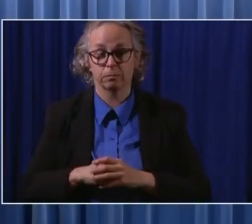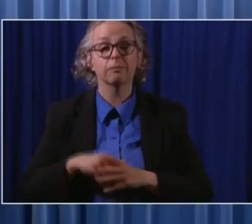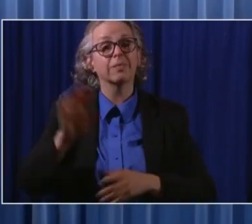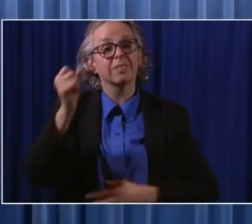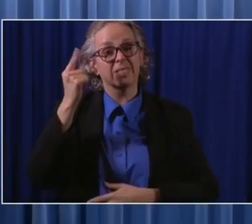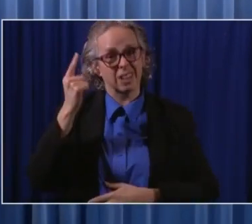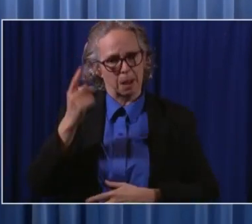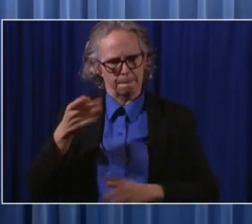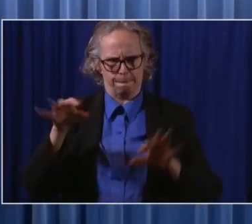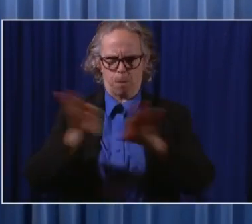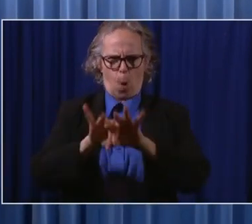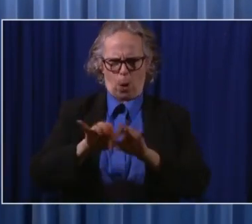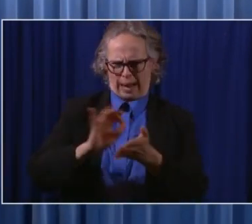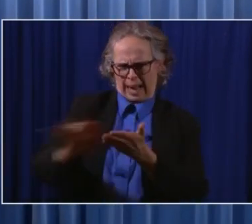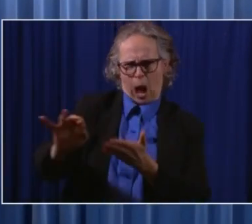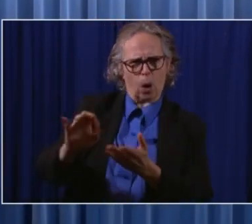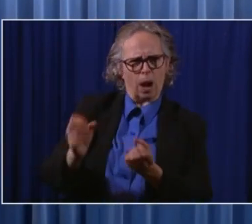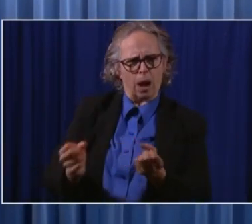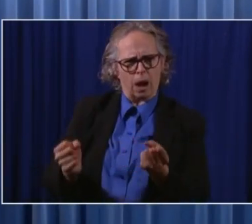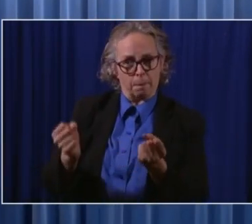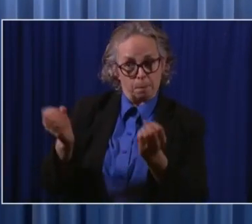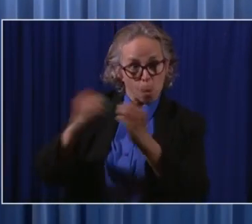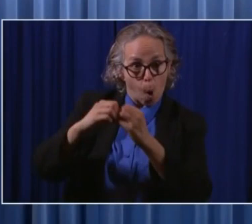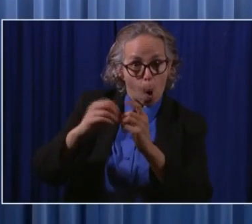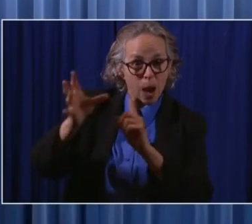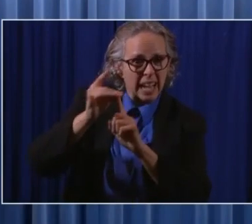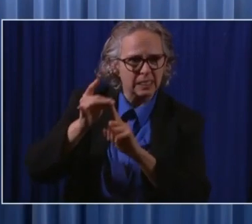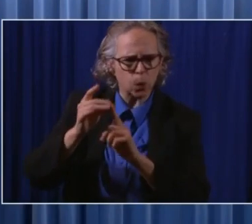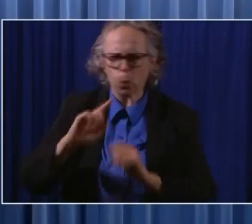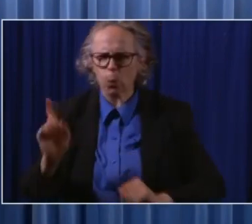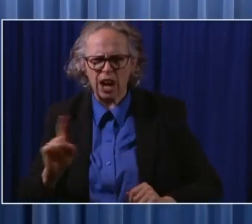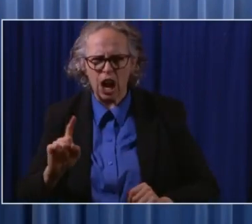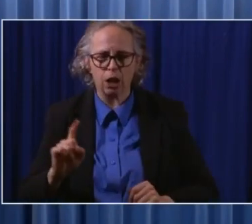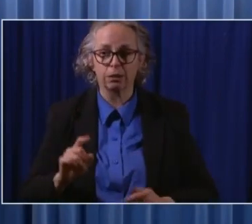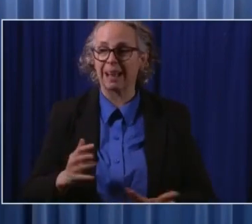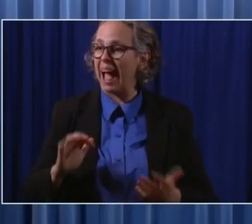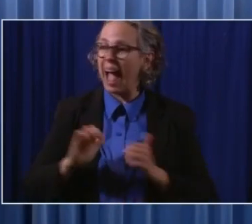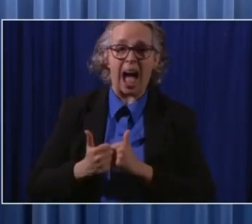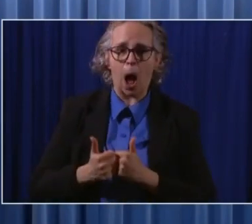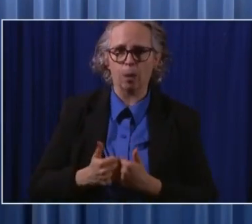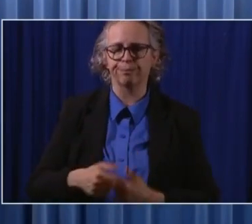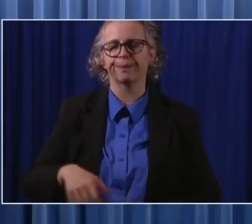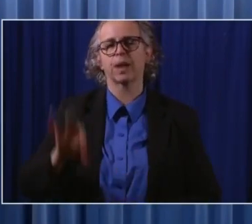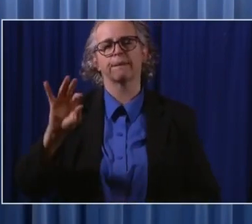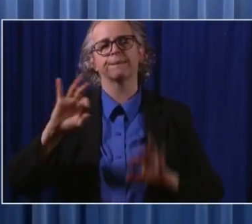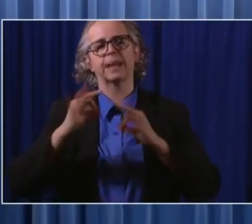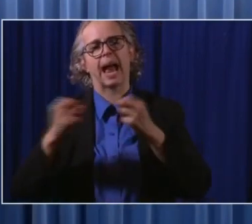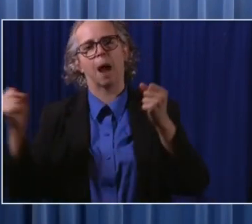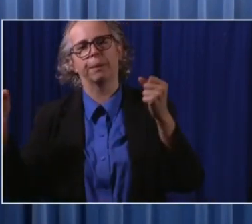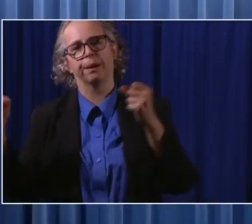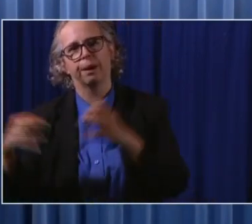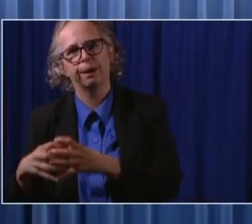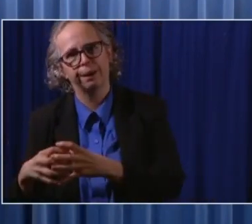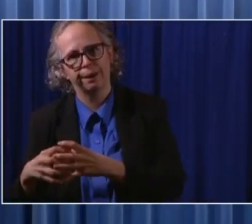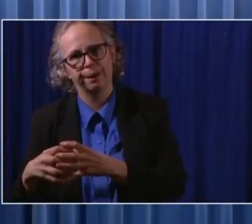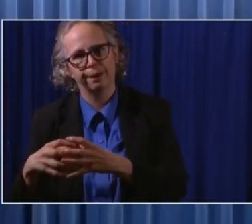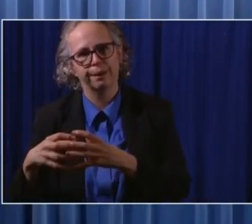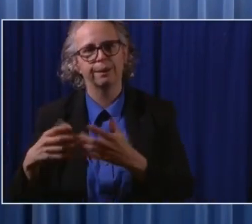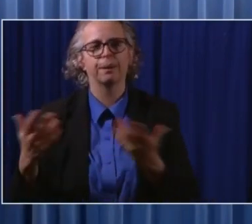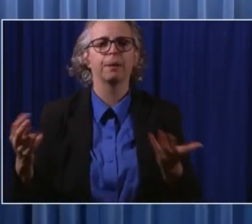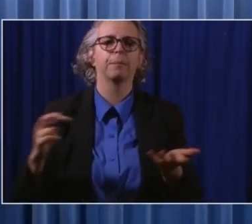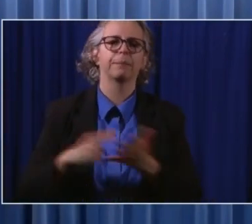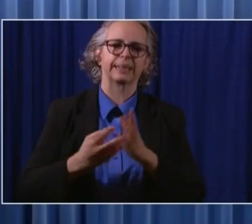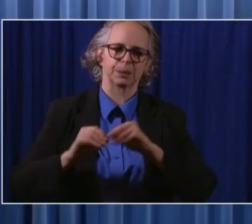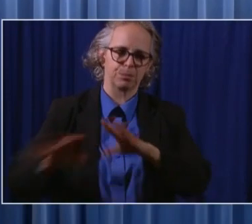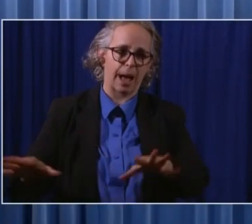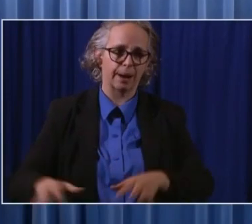mainly in Allen County by family gatherings and community spread. Cuyahoga County. Cuyahoga County, the